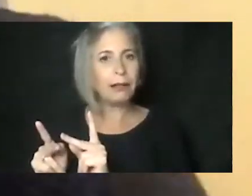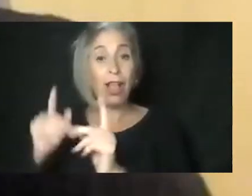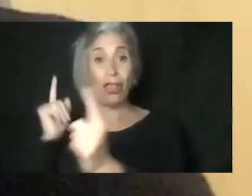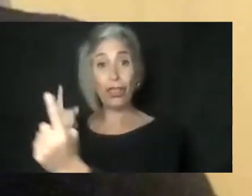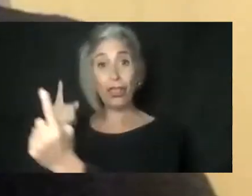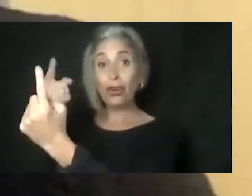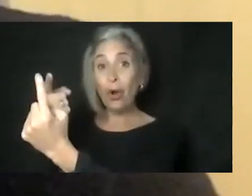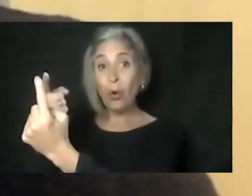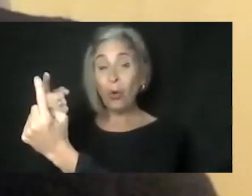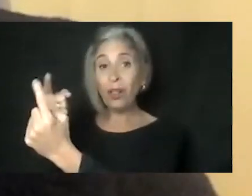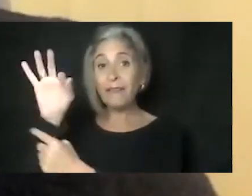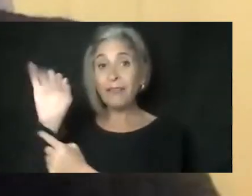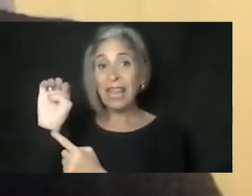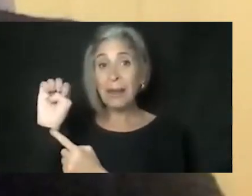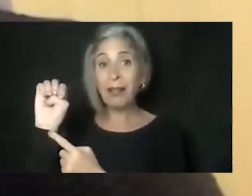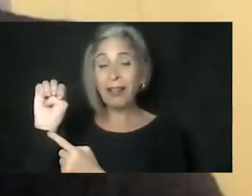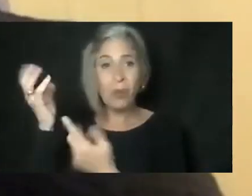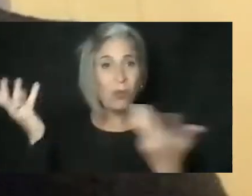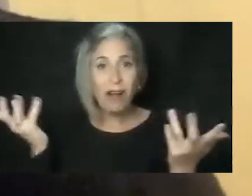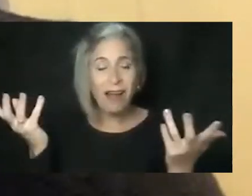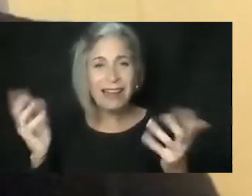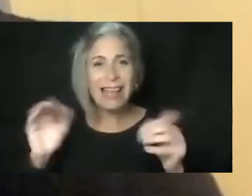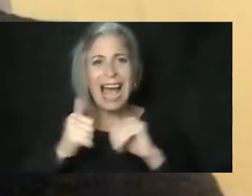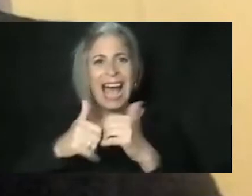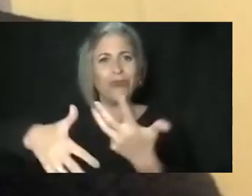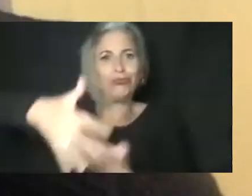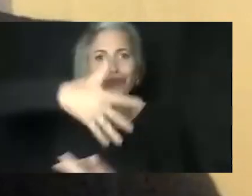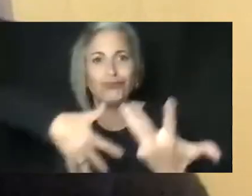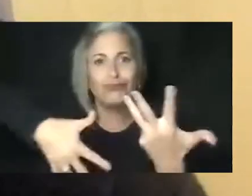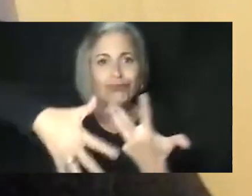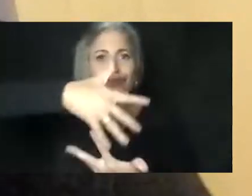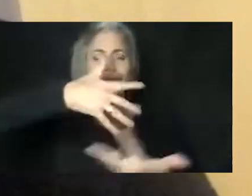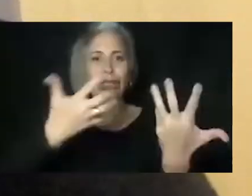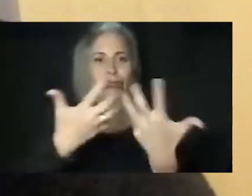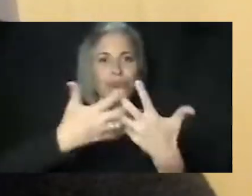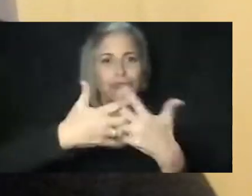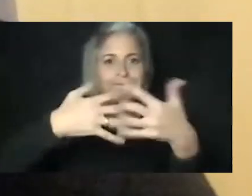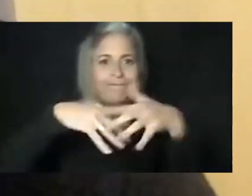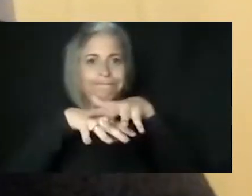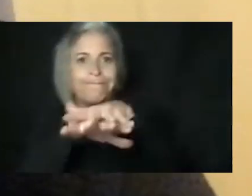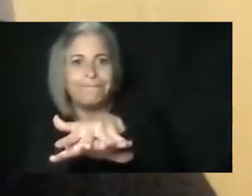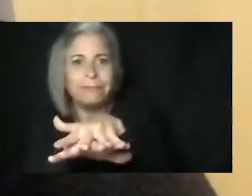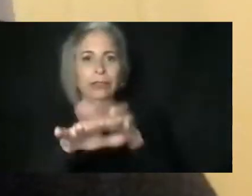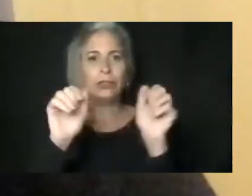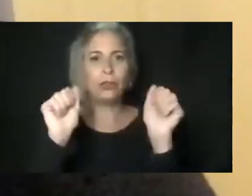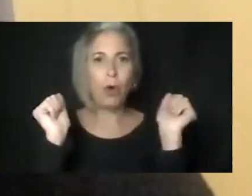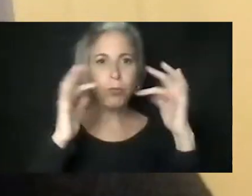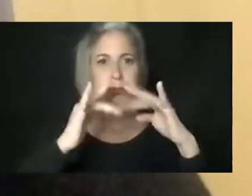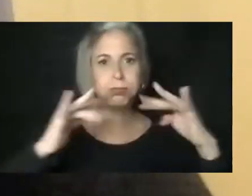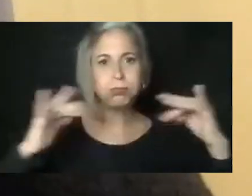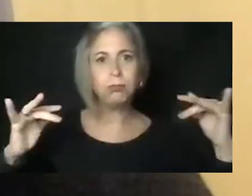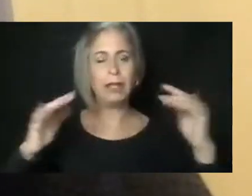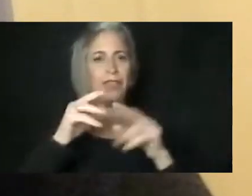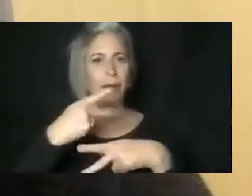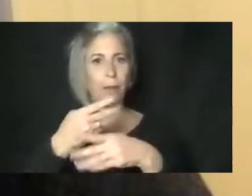the goal with Fable was to make sure that how do we integrate the voices of diverse groups in every stage of the design process